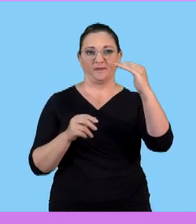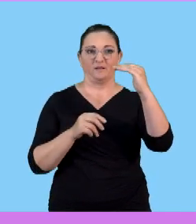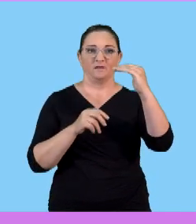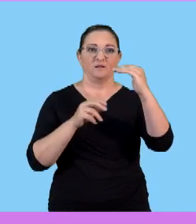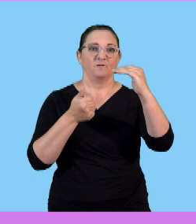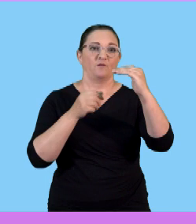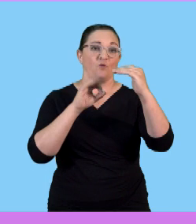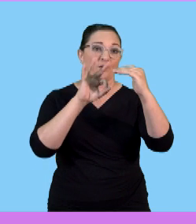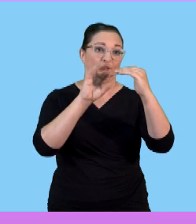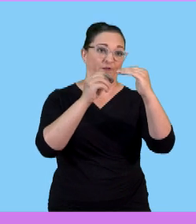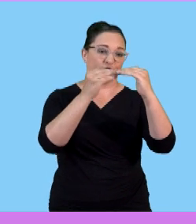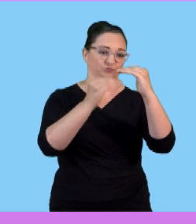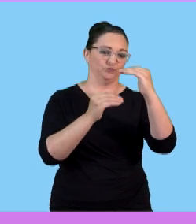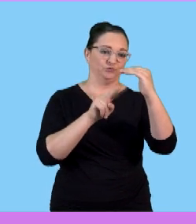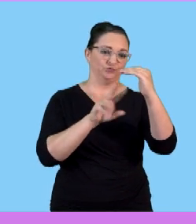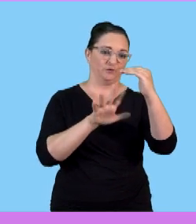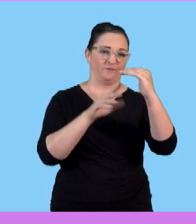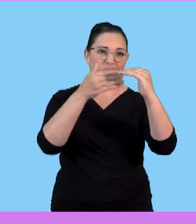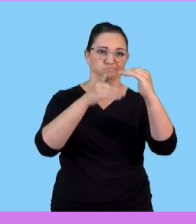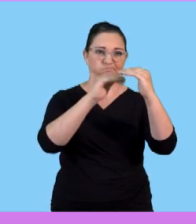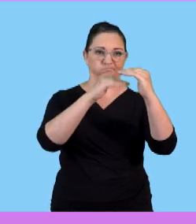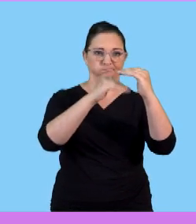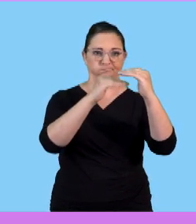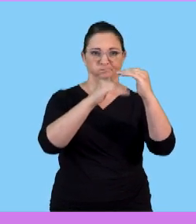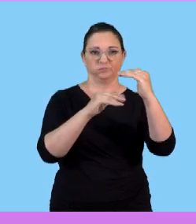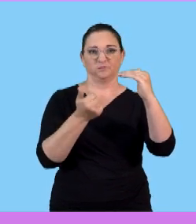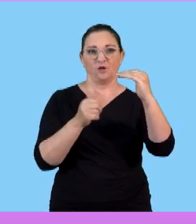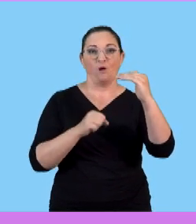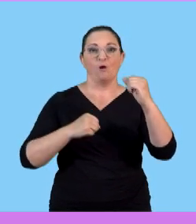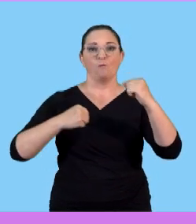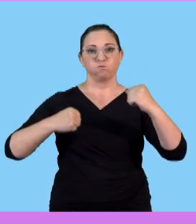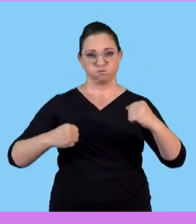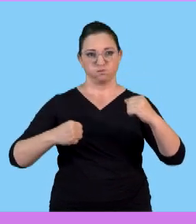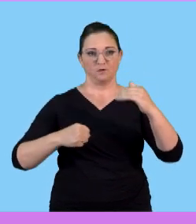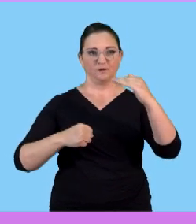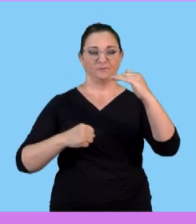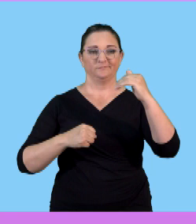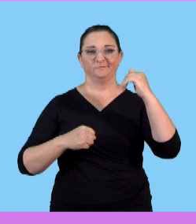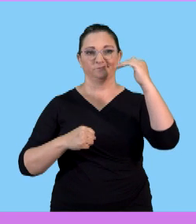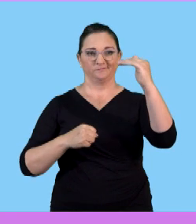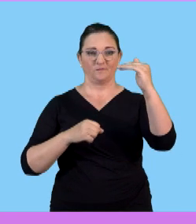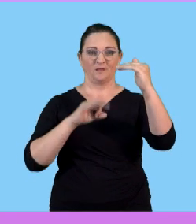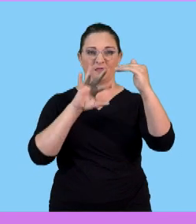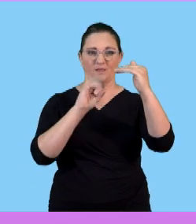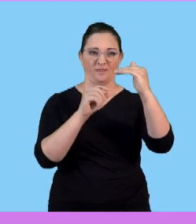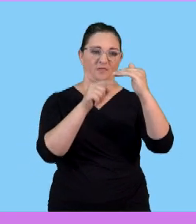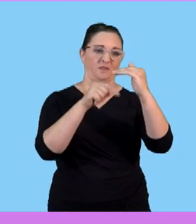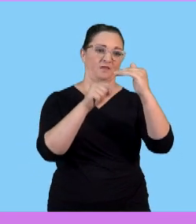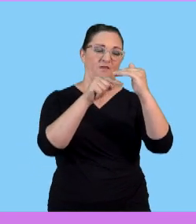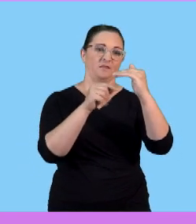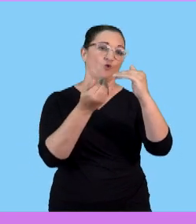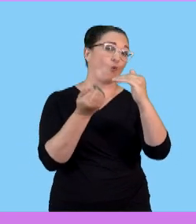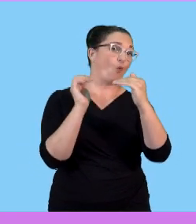Anything equals to or more than 25 but less than 30 will be classified as overweight. And then